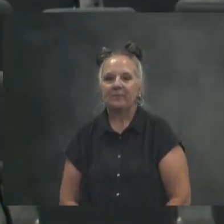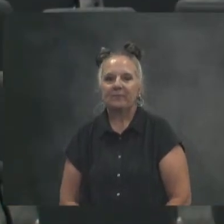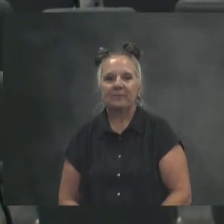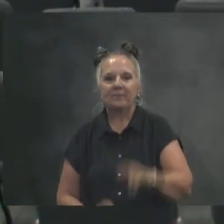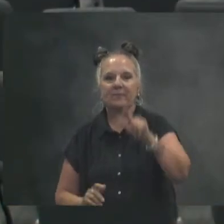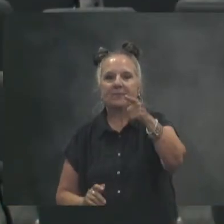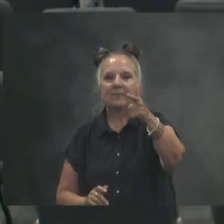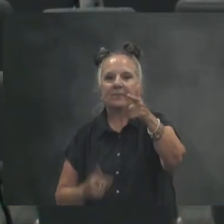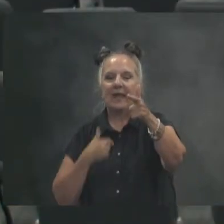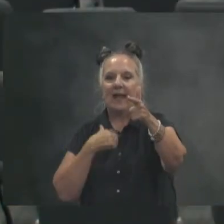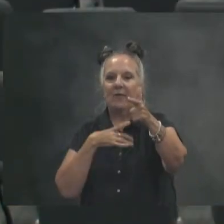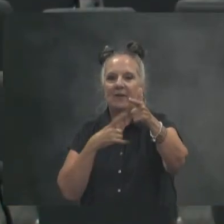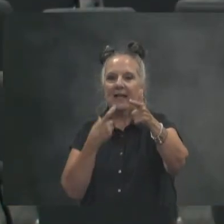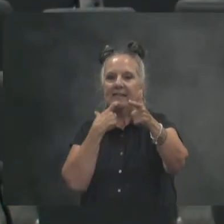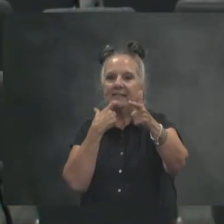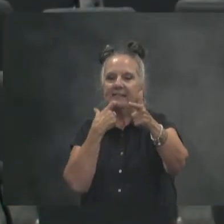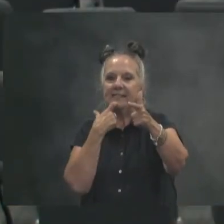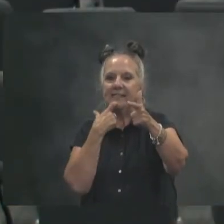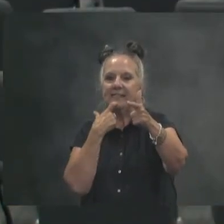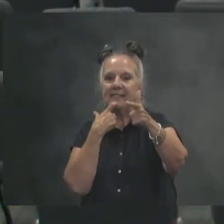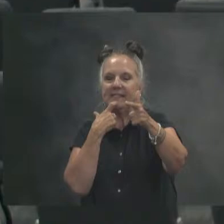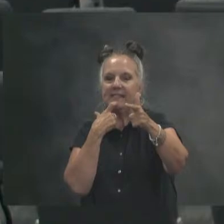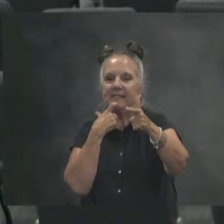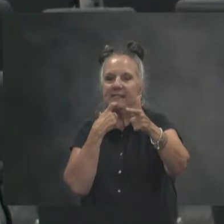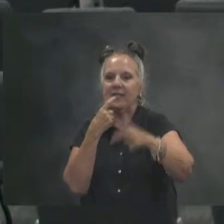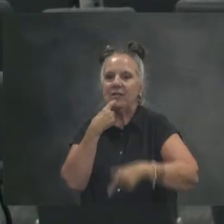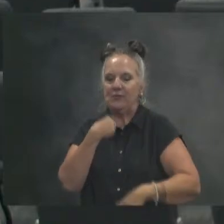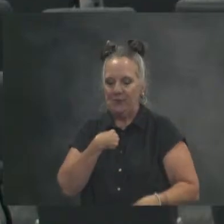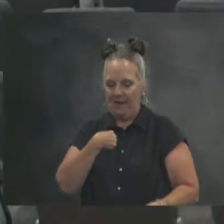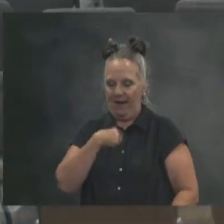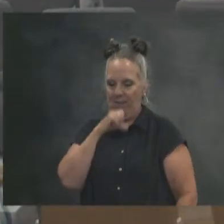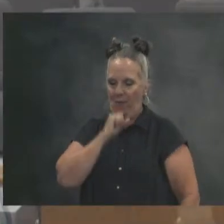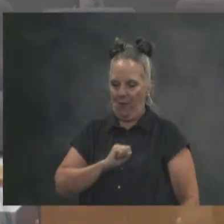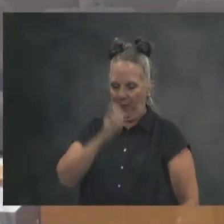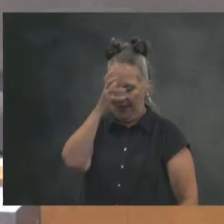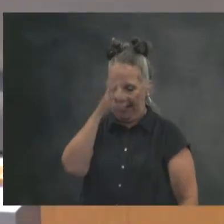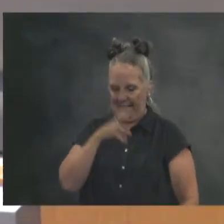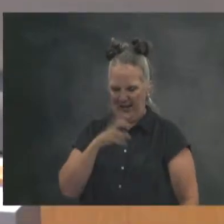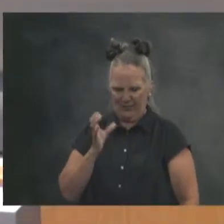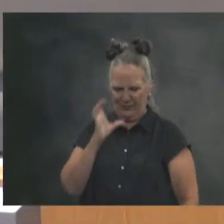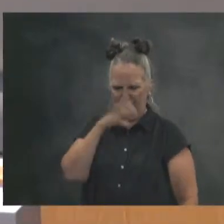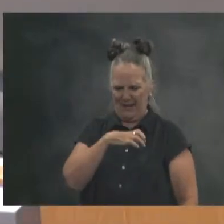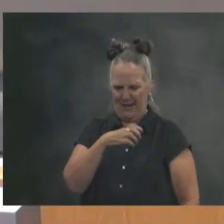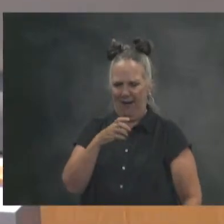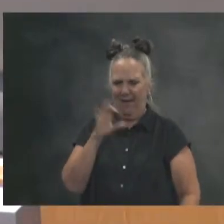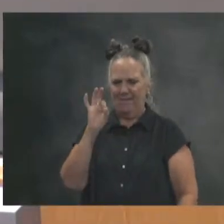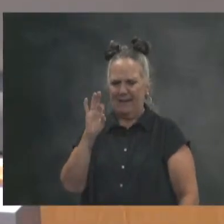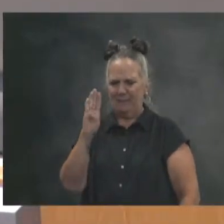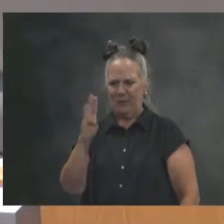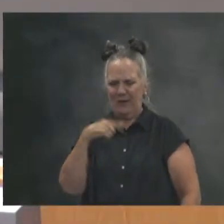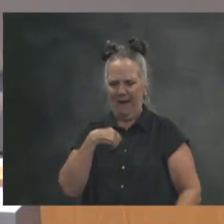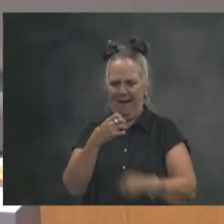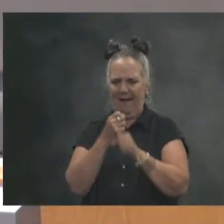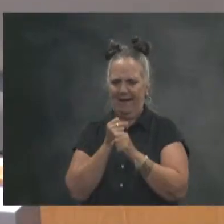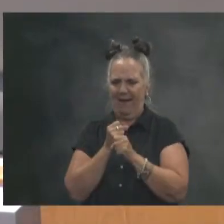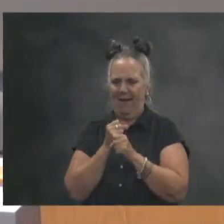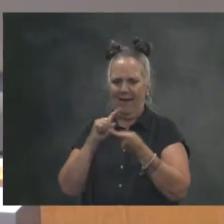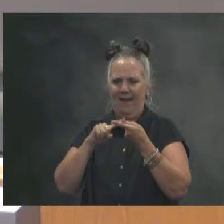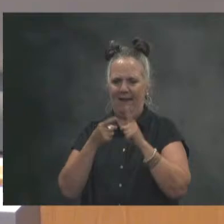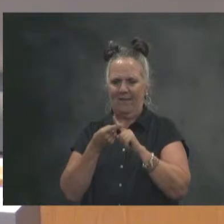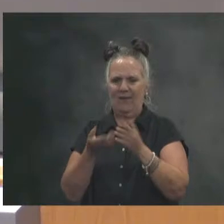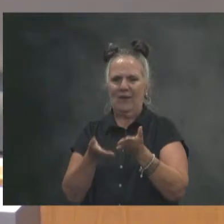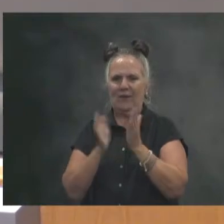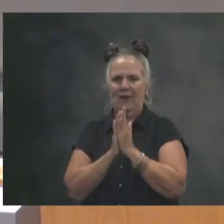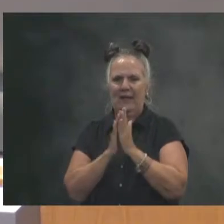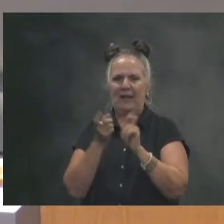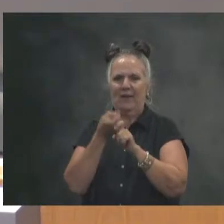just like to say, somebody earlier this evening referred to me as an old guy, and it was strange because today on Facebook I got a friend request from